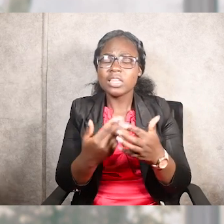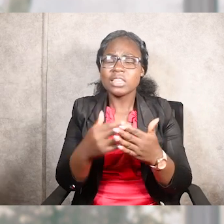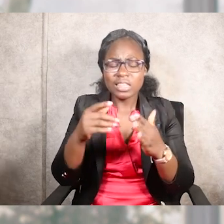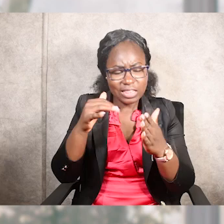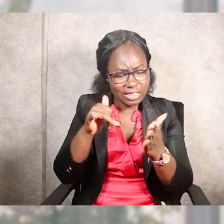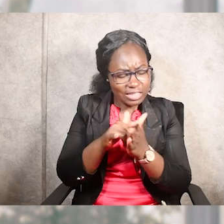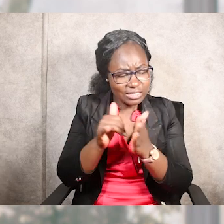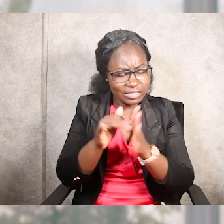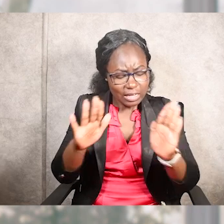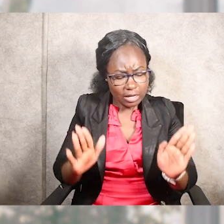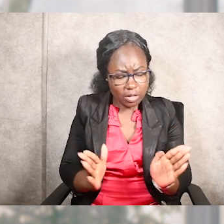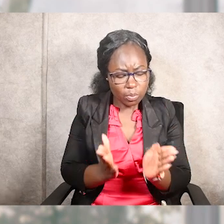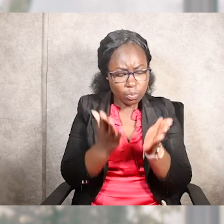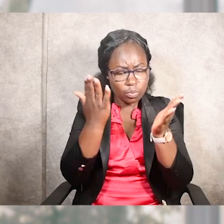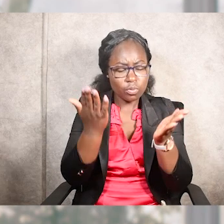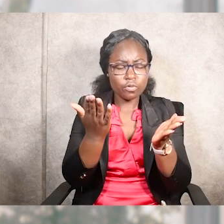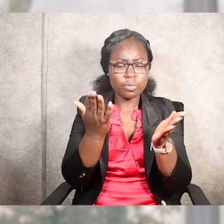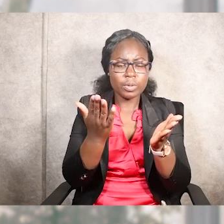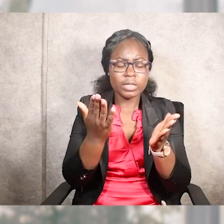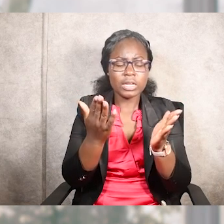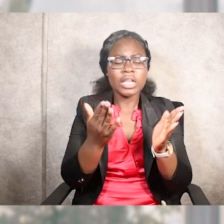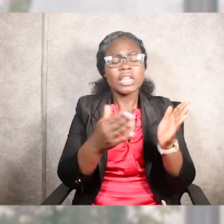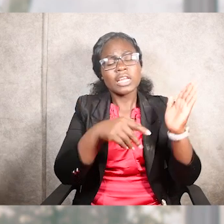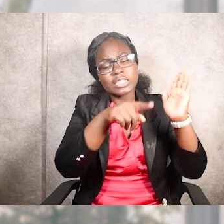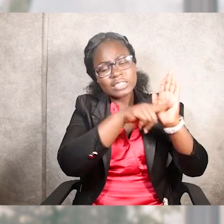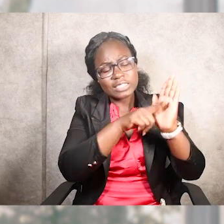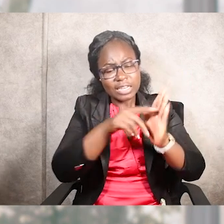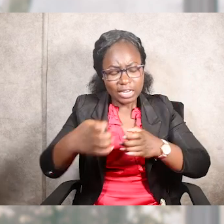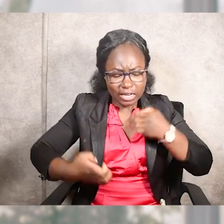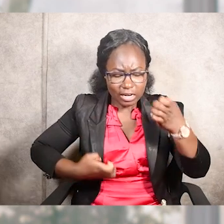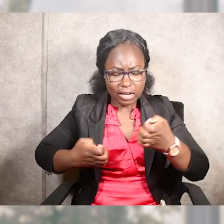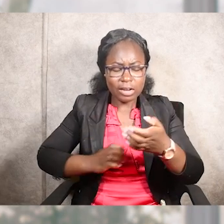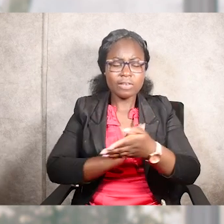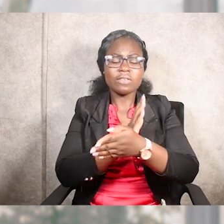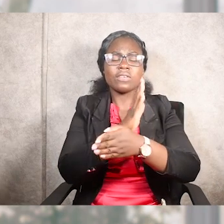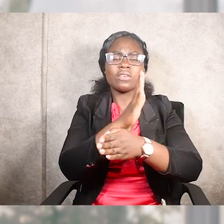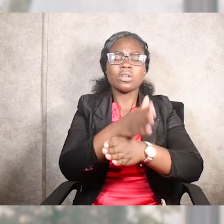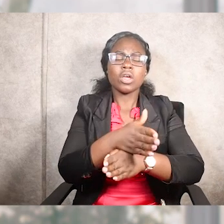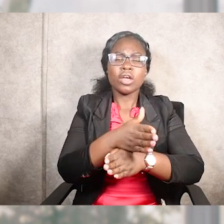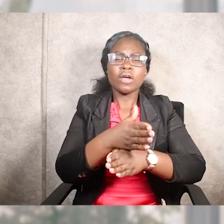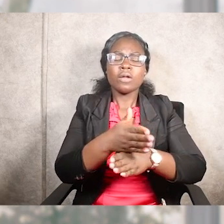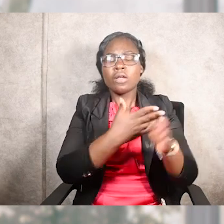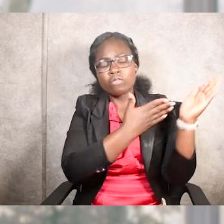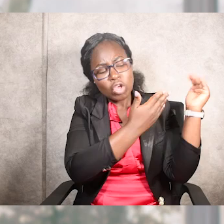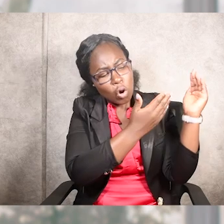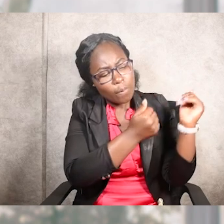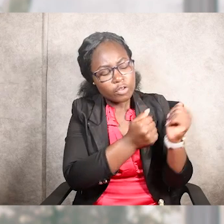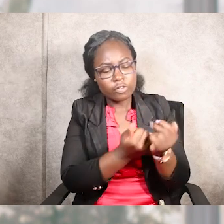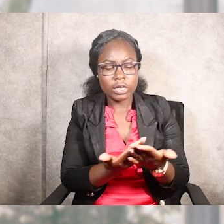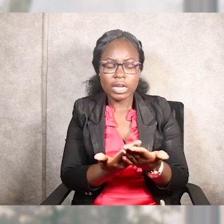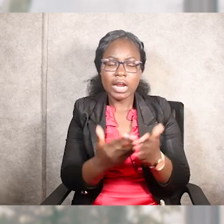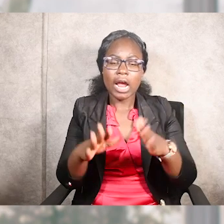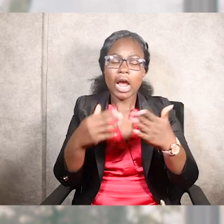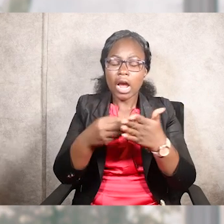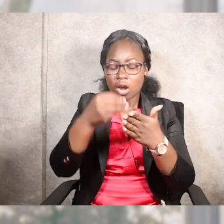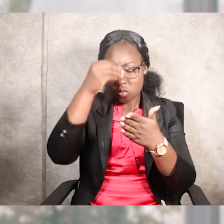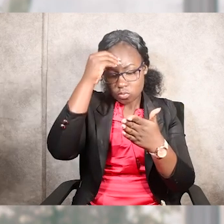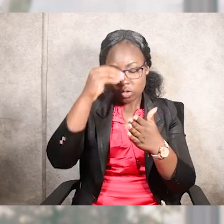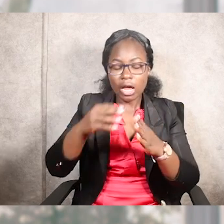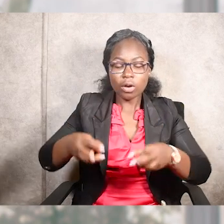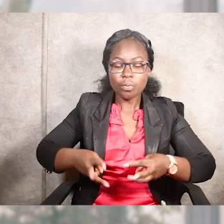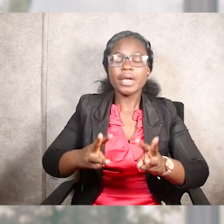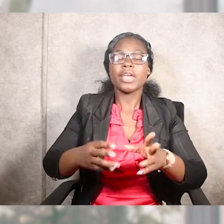adjustment. Gradually, the negative emotions are overcome, and the hopefulness, the willingness to learn, the new patterns of